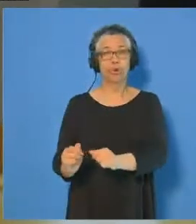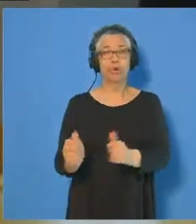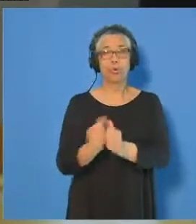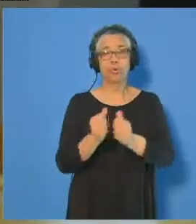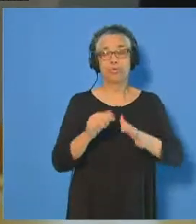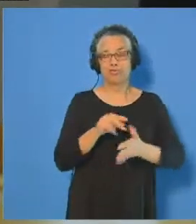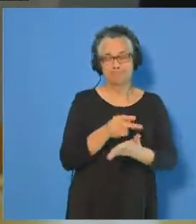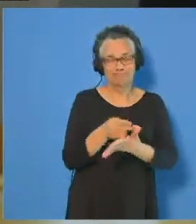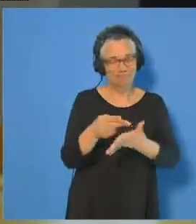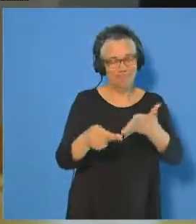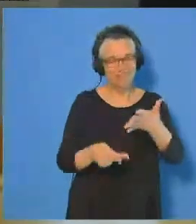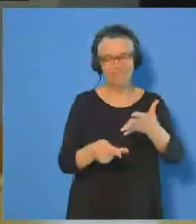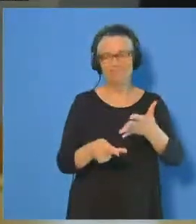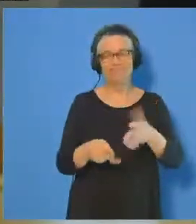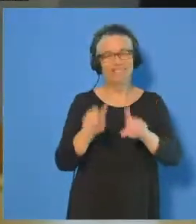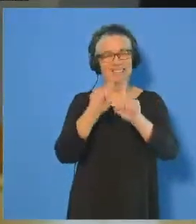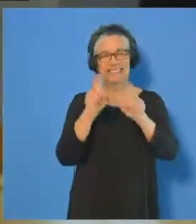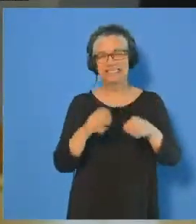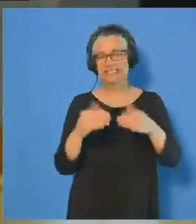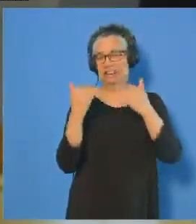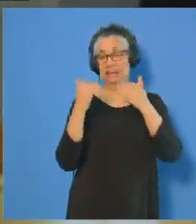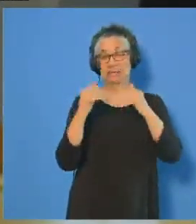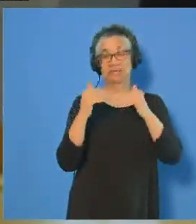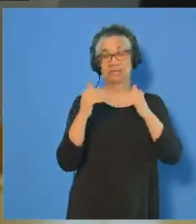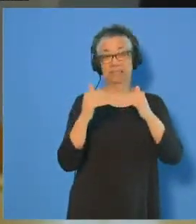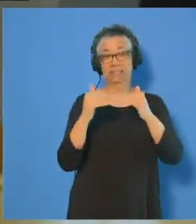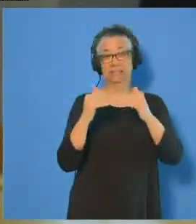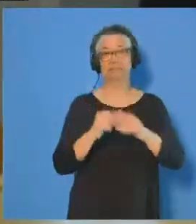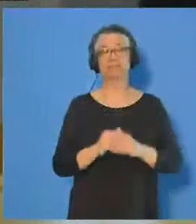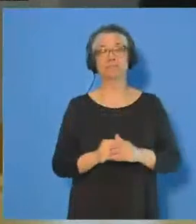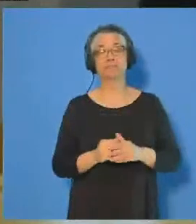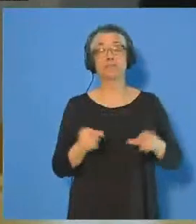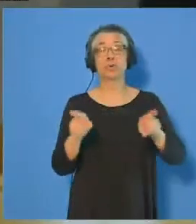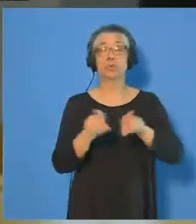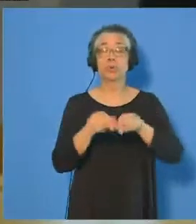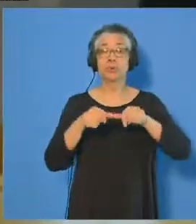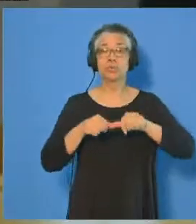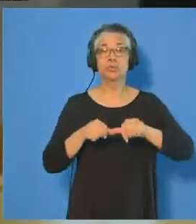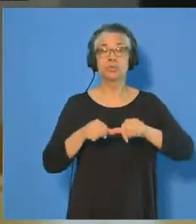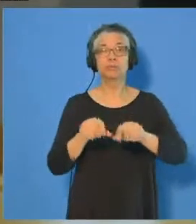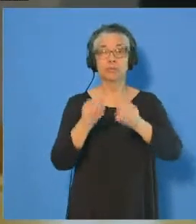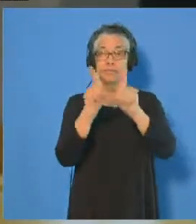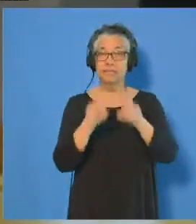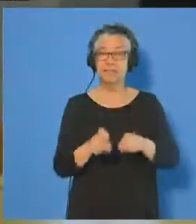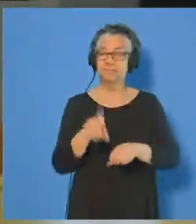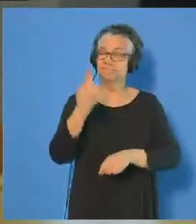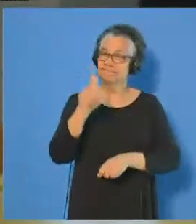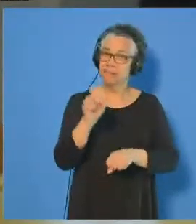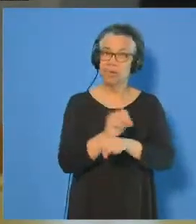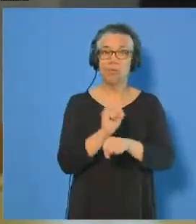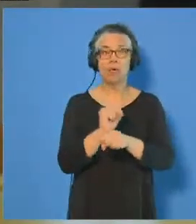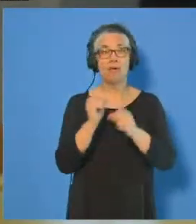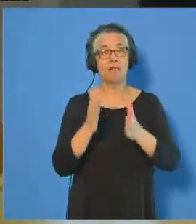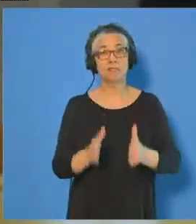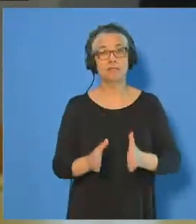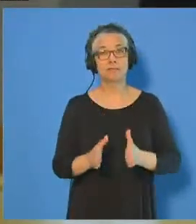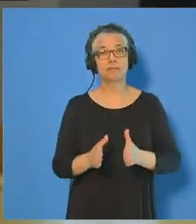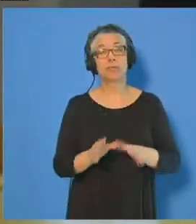steps, testing has limited usage. We also continue to test essential workers. We have performed